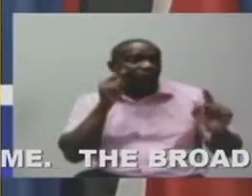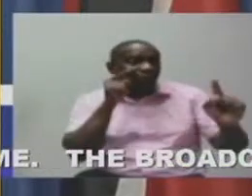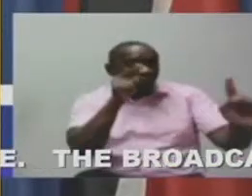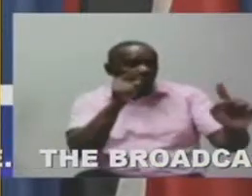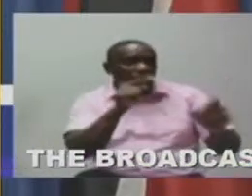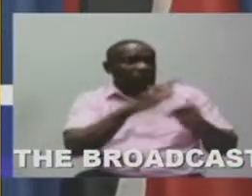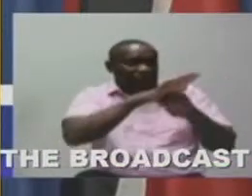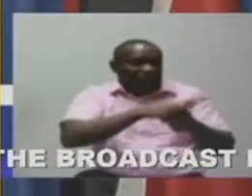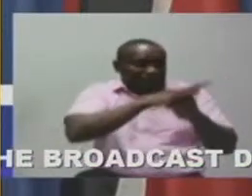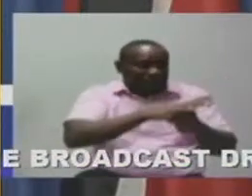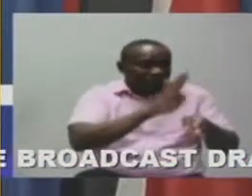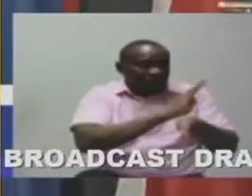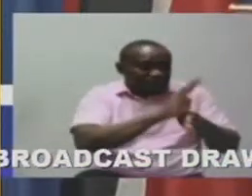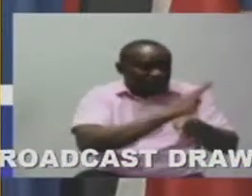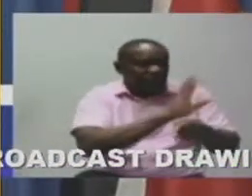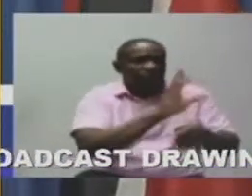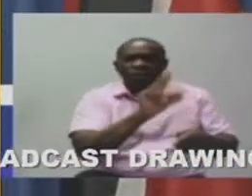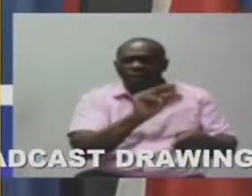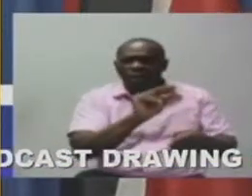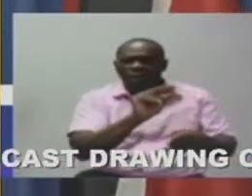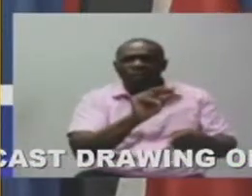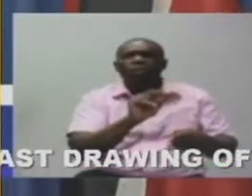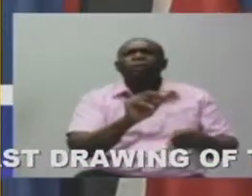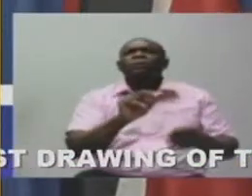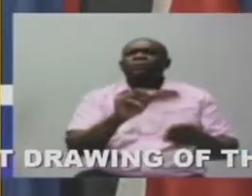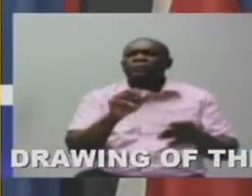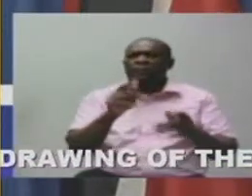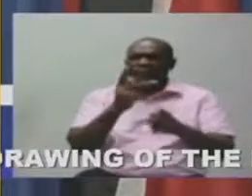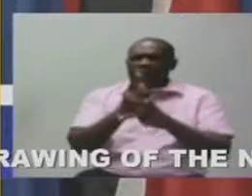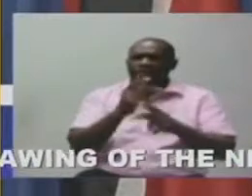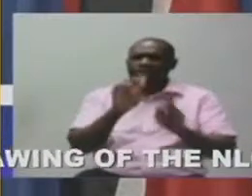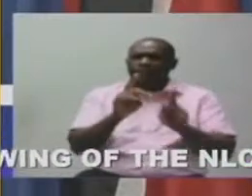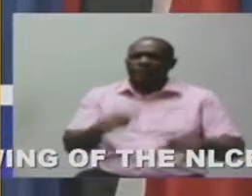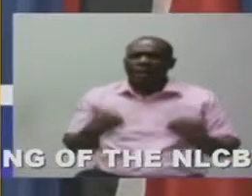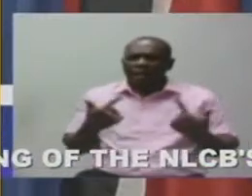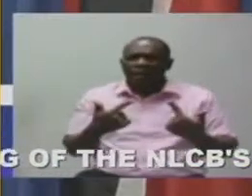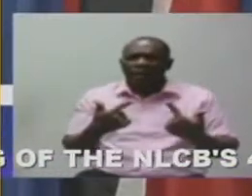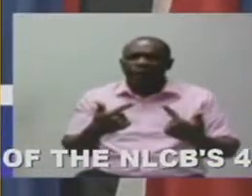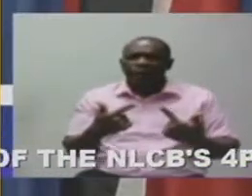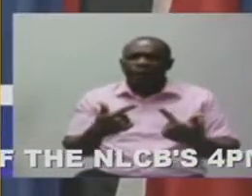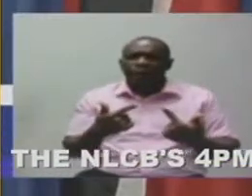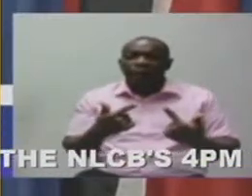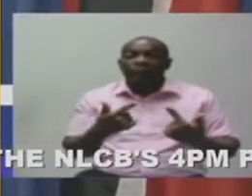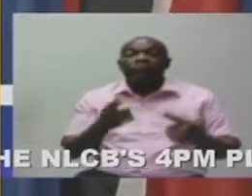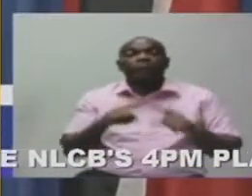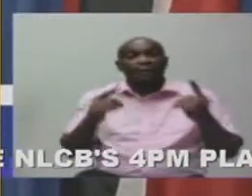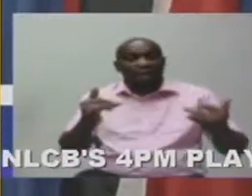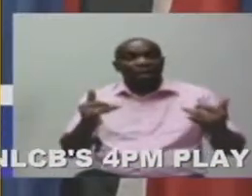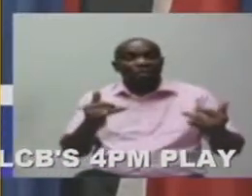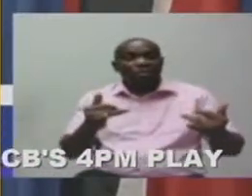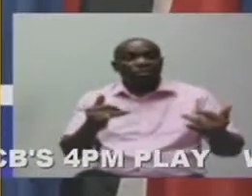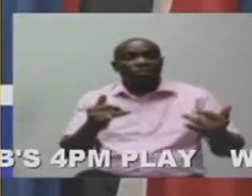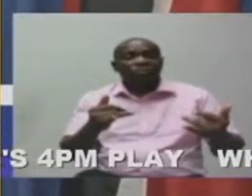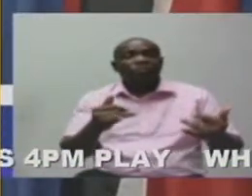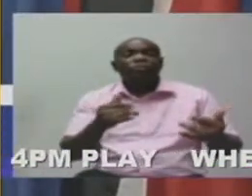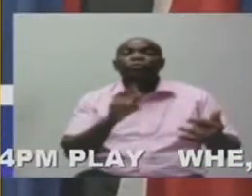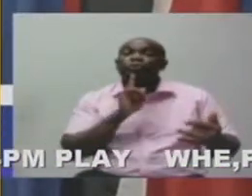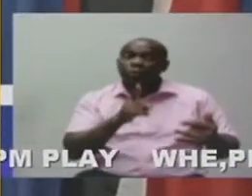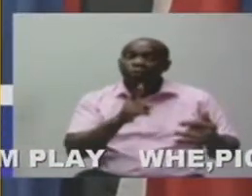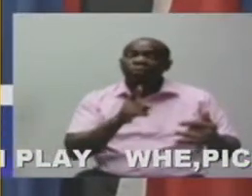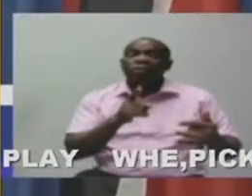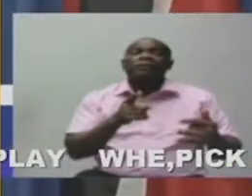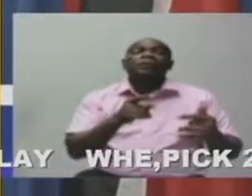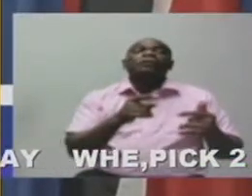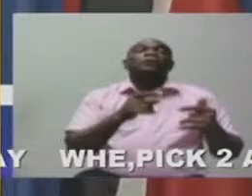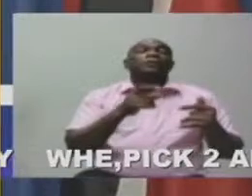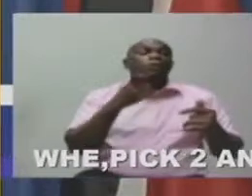even though the numbers are not helpful now, we are not going to roll back the economic activities that we have opened up on,